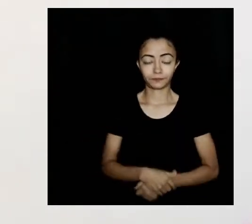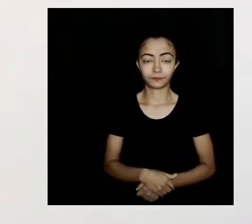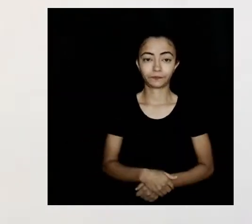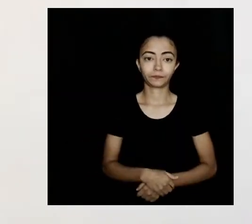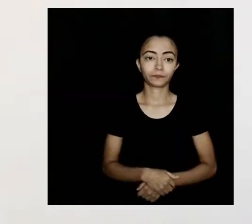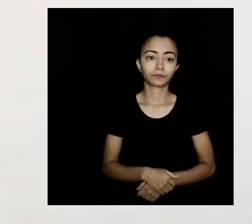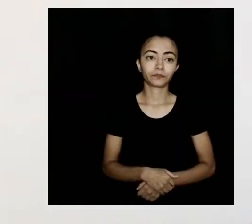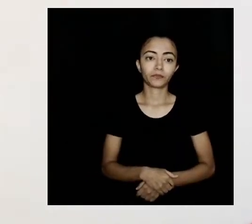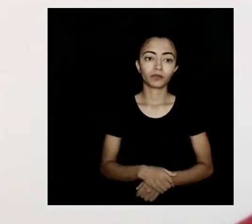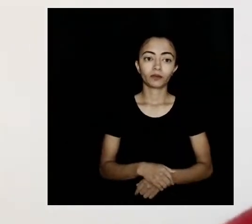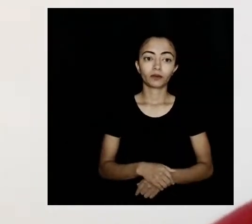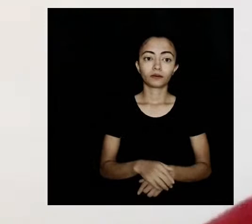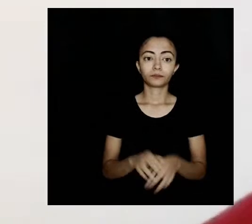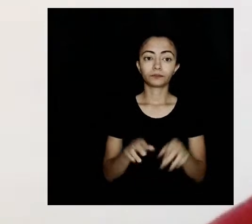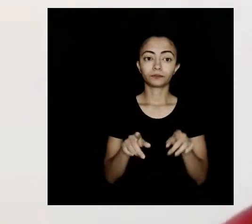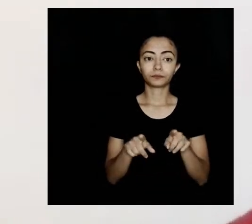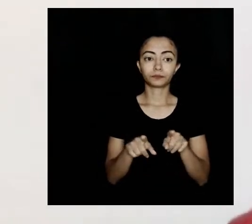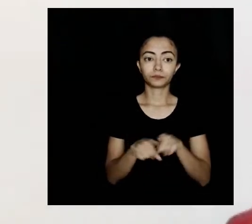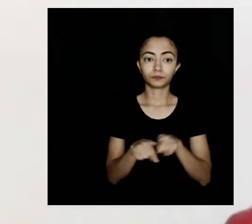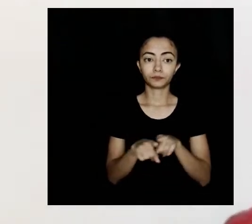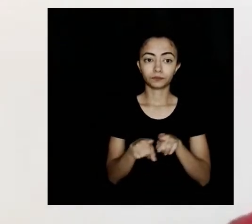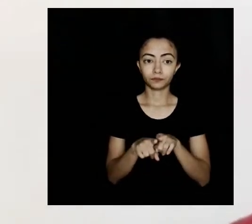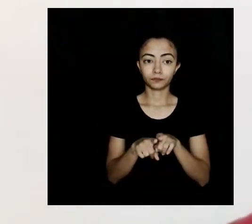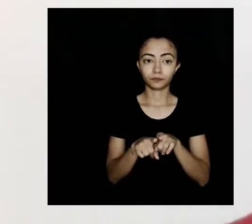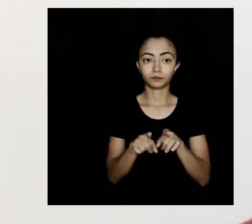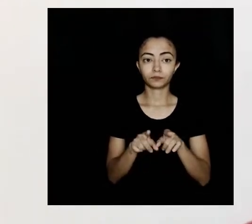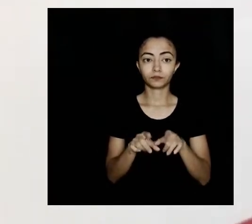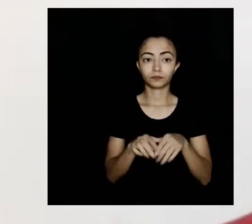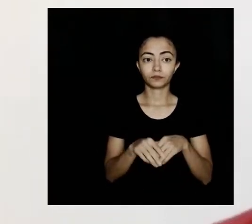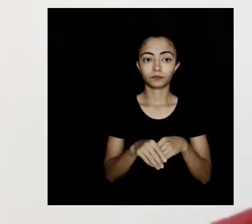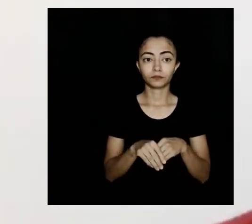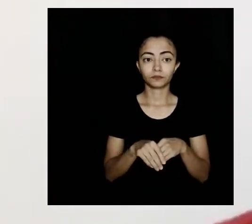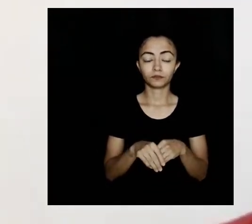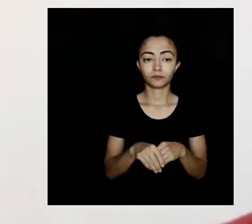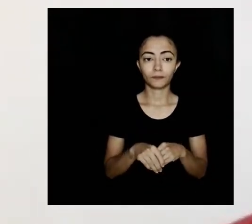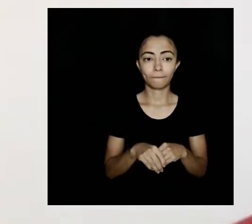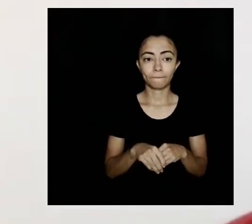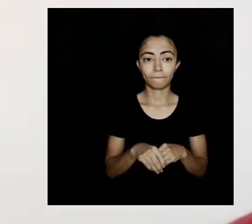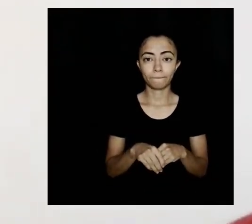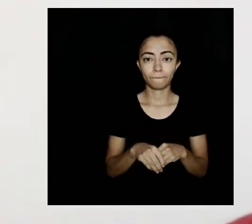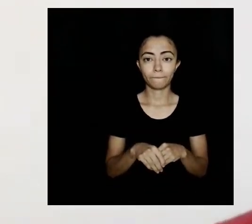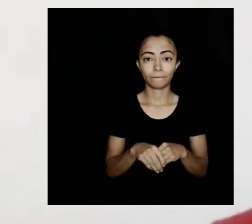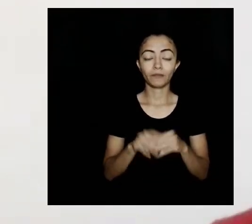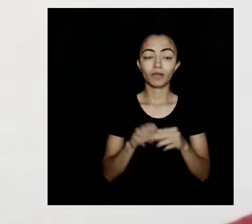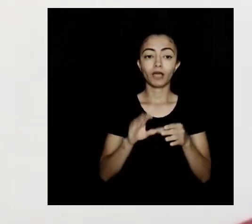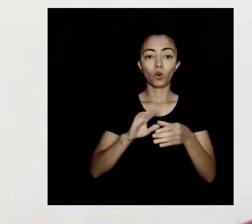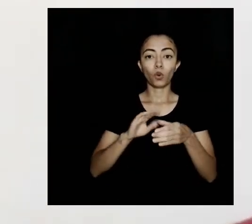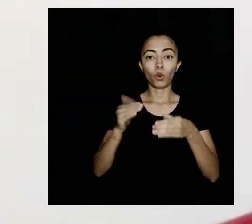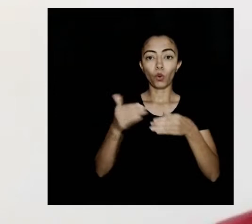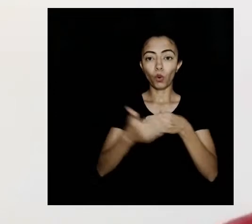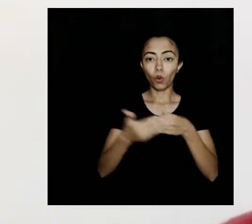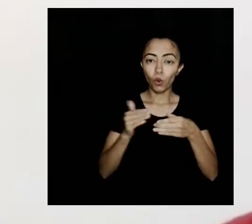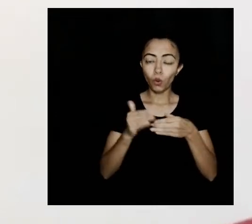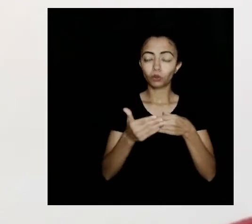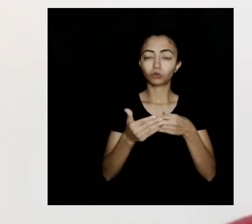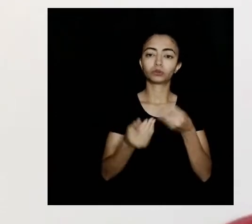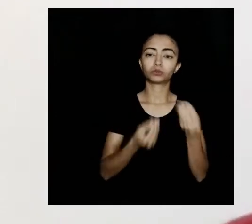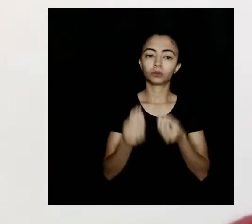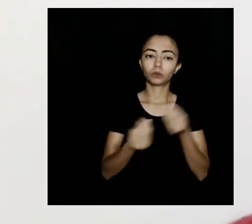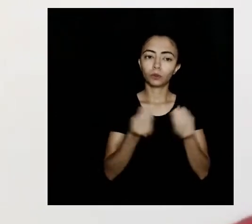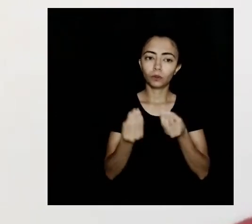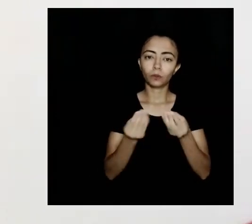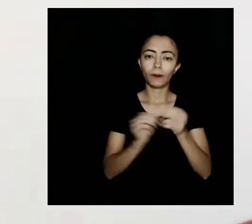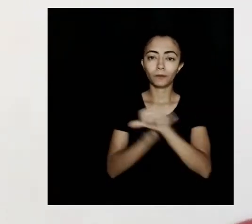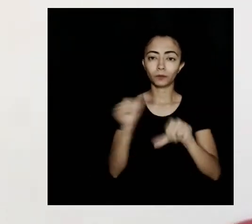milk products from others, and the similarity of them are to associate these two different products to stimulate